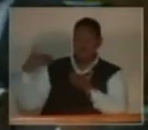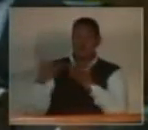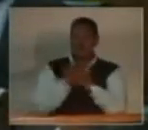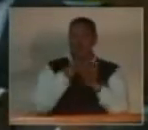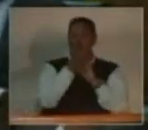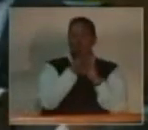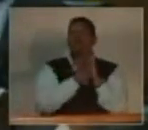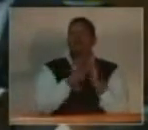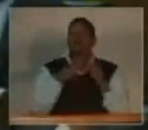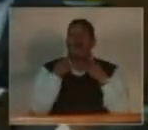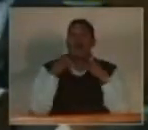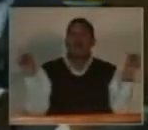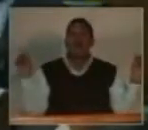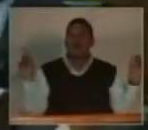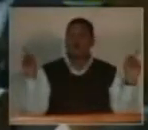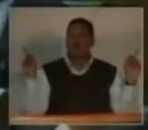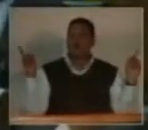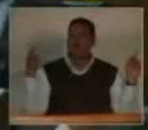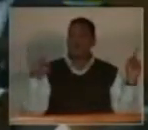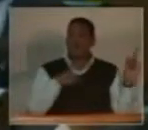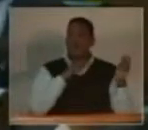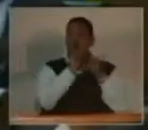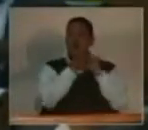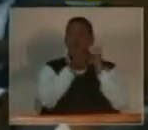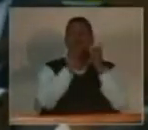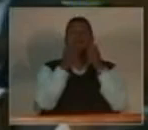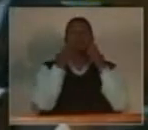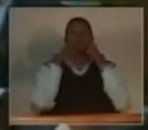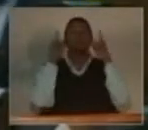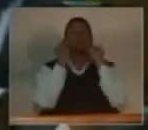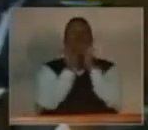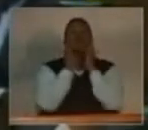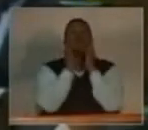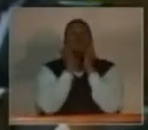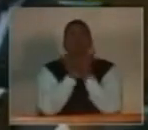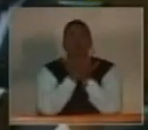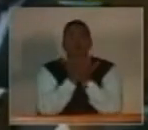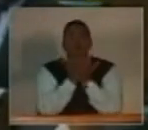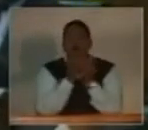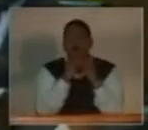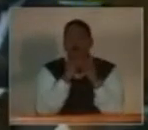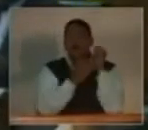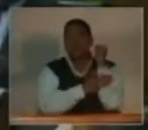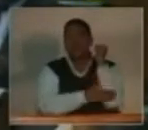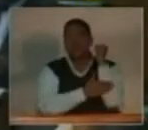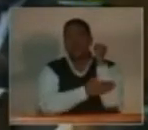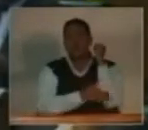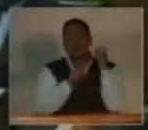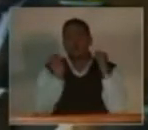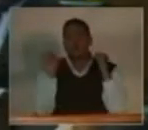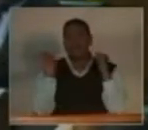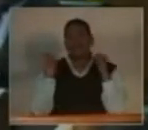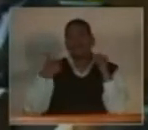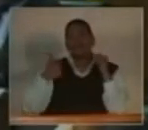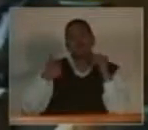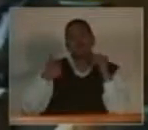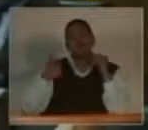was announced, we have been competing successfully with Cuba in countries such as